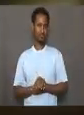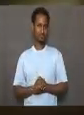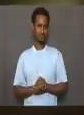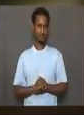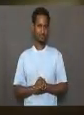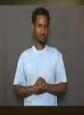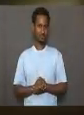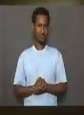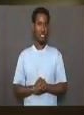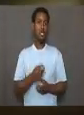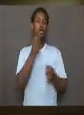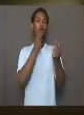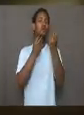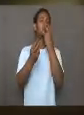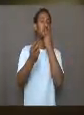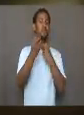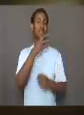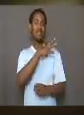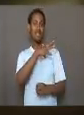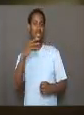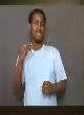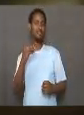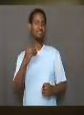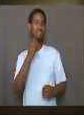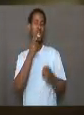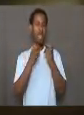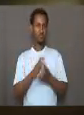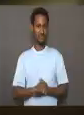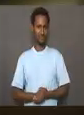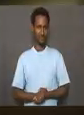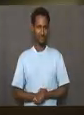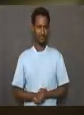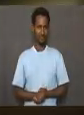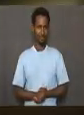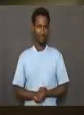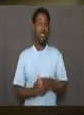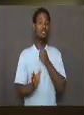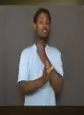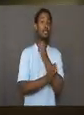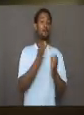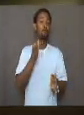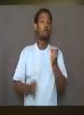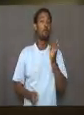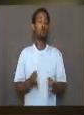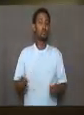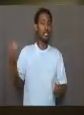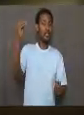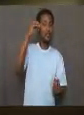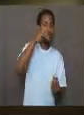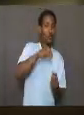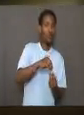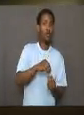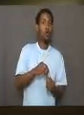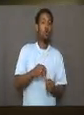civil, criminal, and petty crimes. State courts include municipal